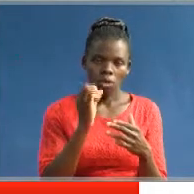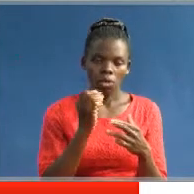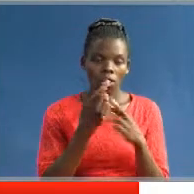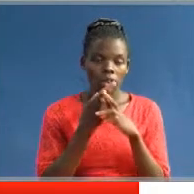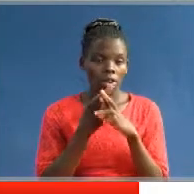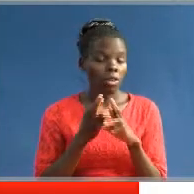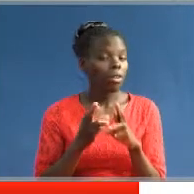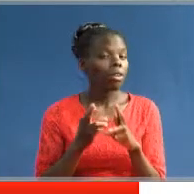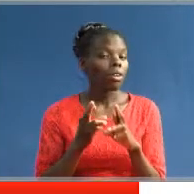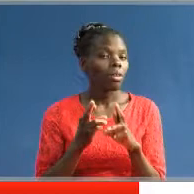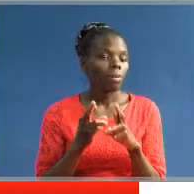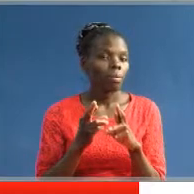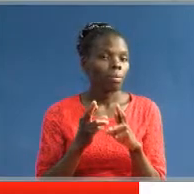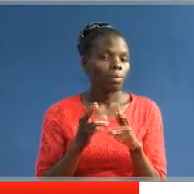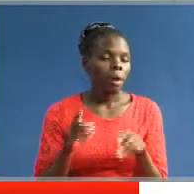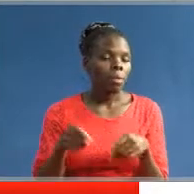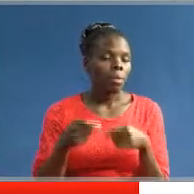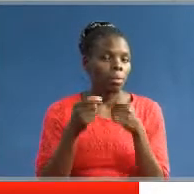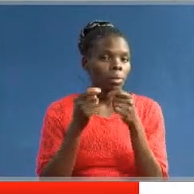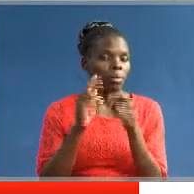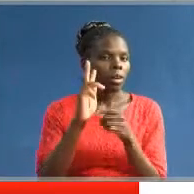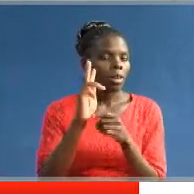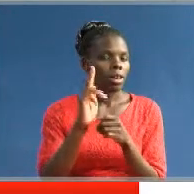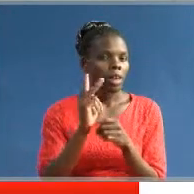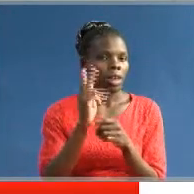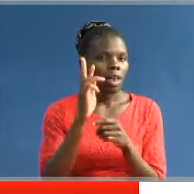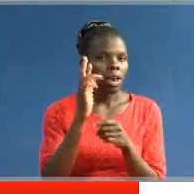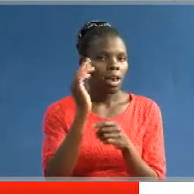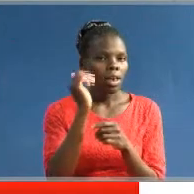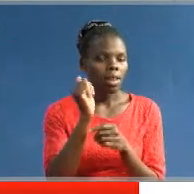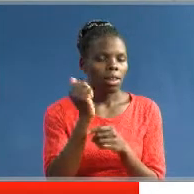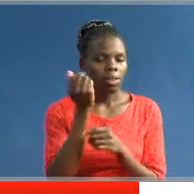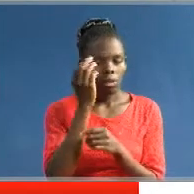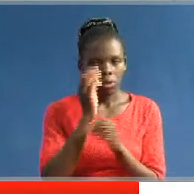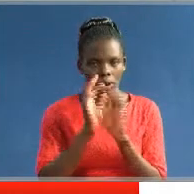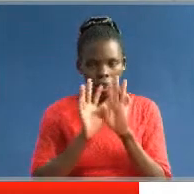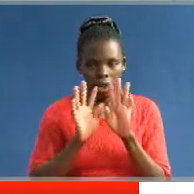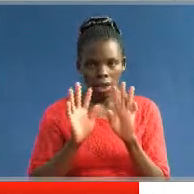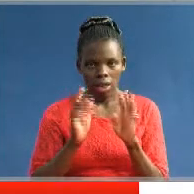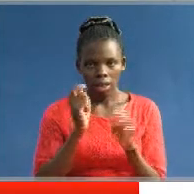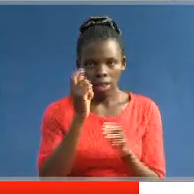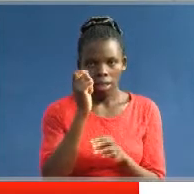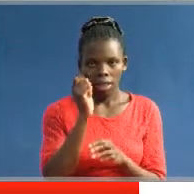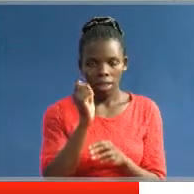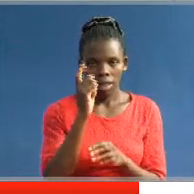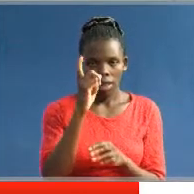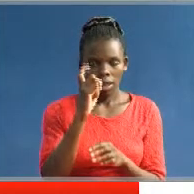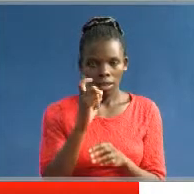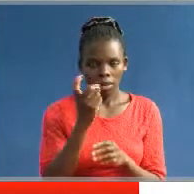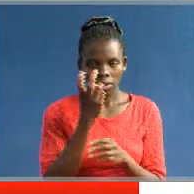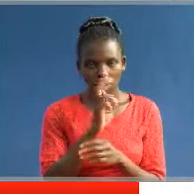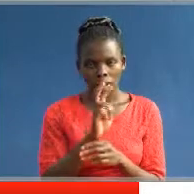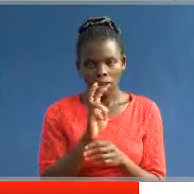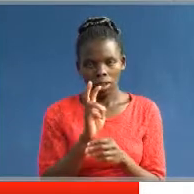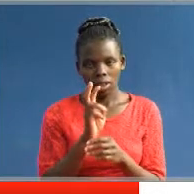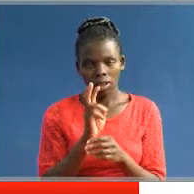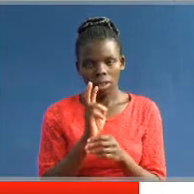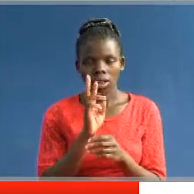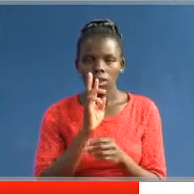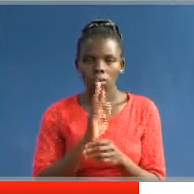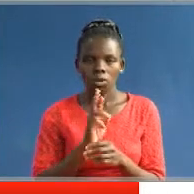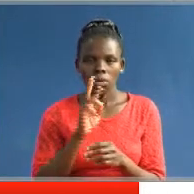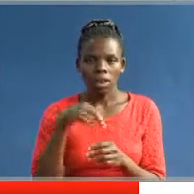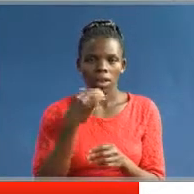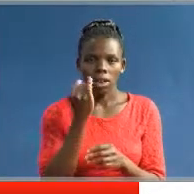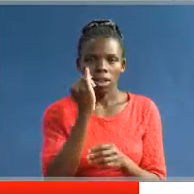a letter had been presented by Kenya Revenue Authority to clear his tax compliance issue. Now, let's take a look at this report by Irene